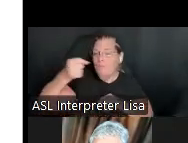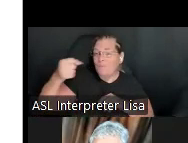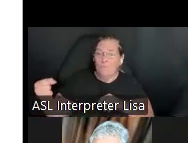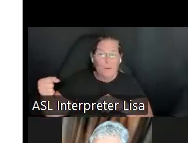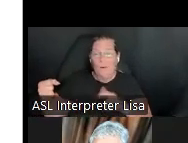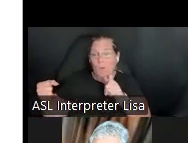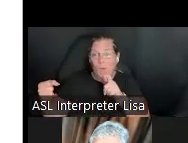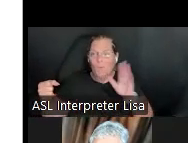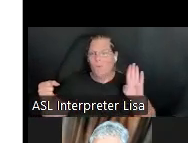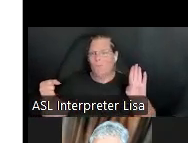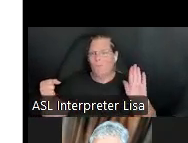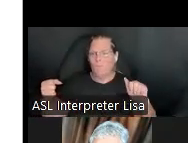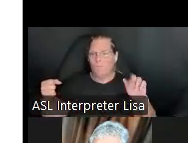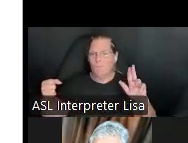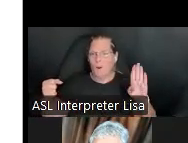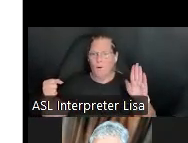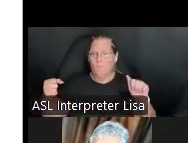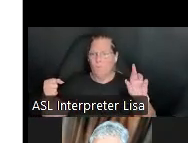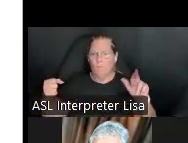Barbara. I wanted